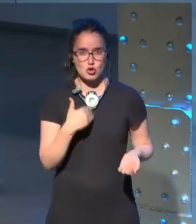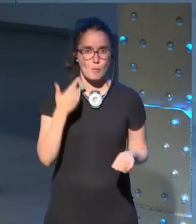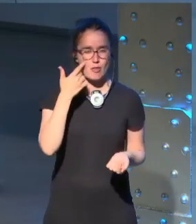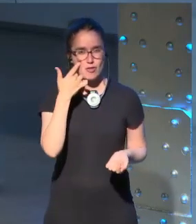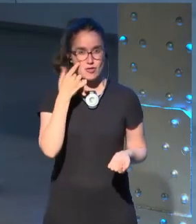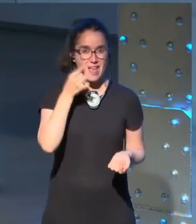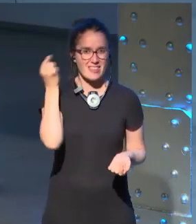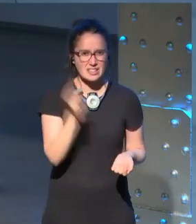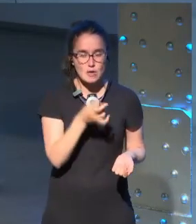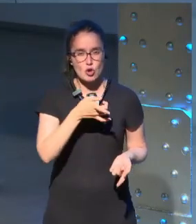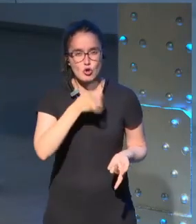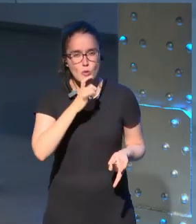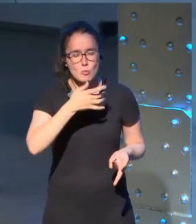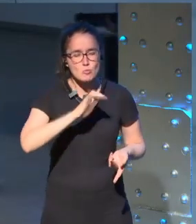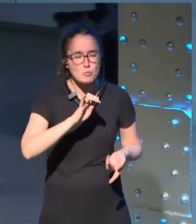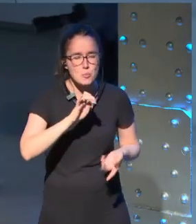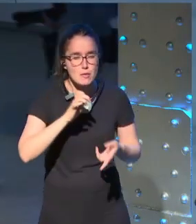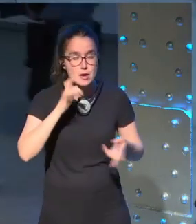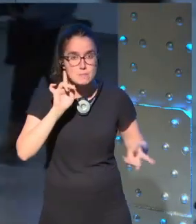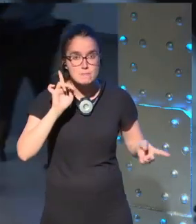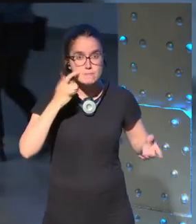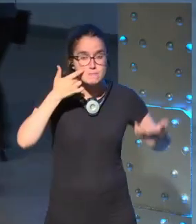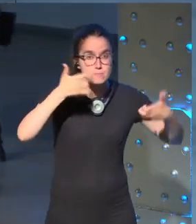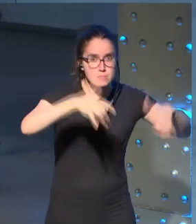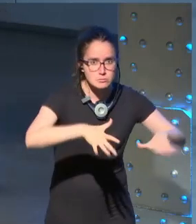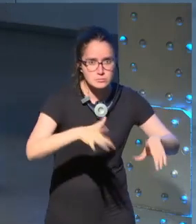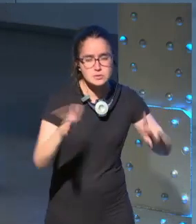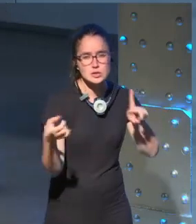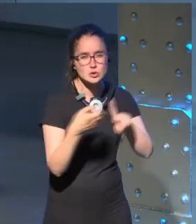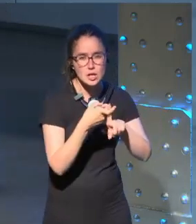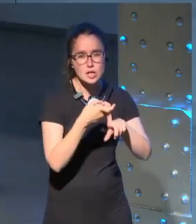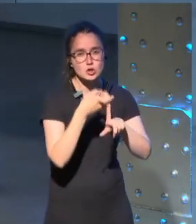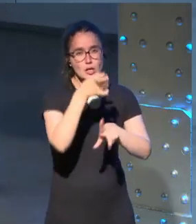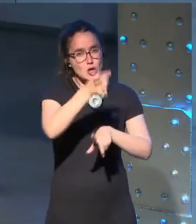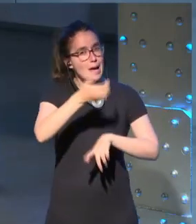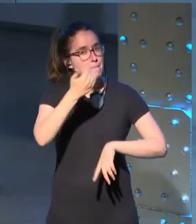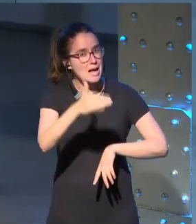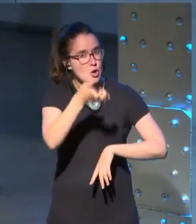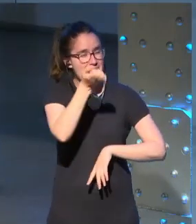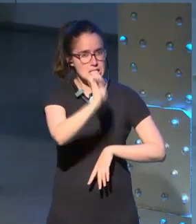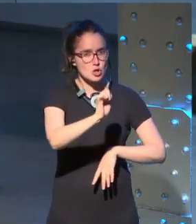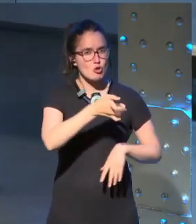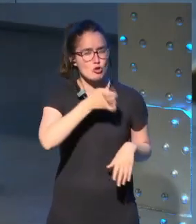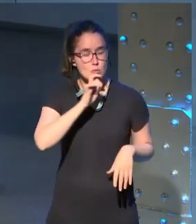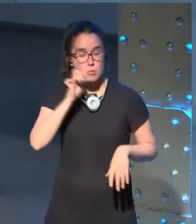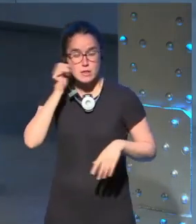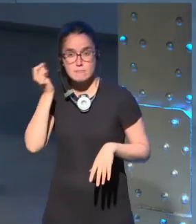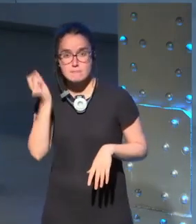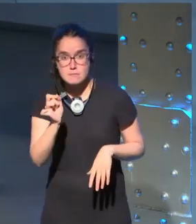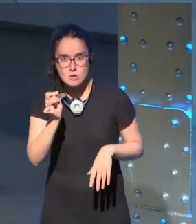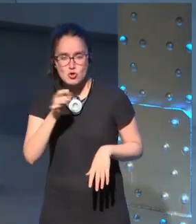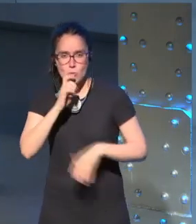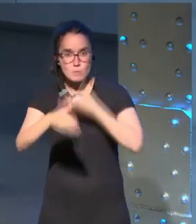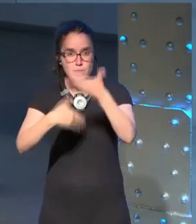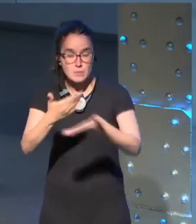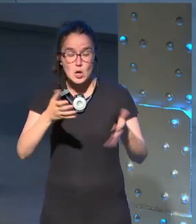done? So that's kind of how it comes together. But the genesis of the idea, that's something